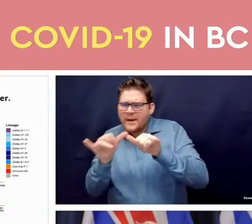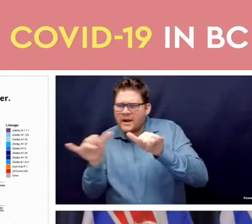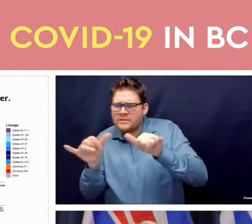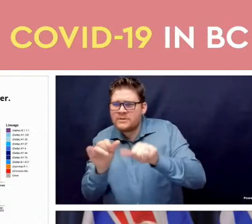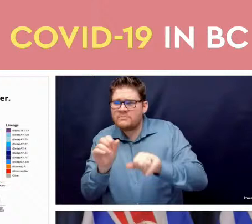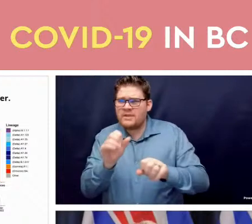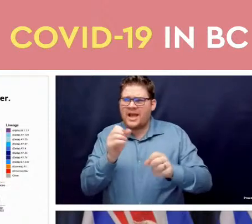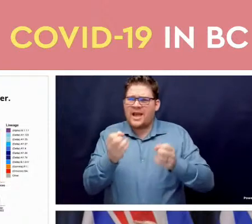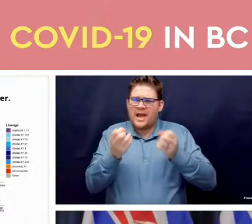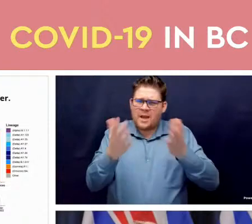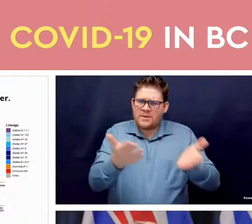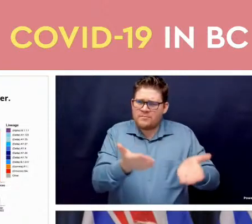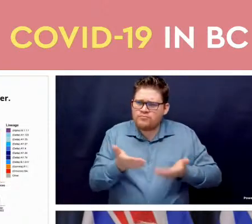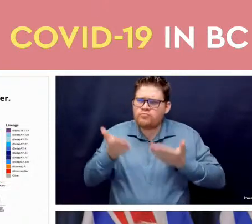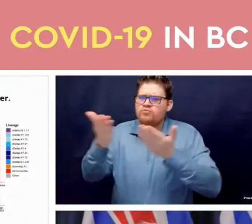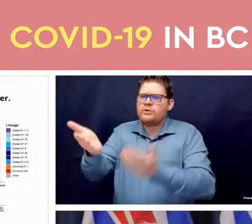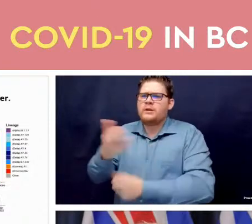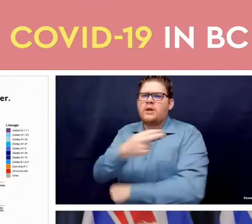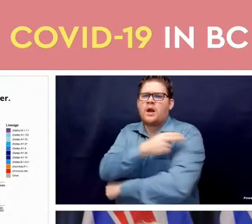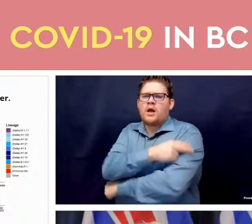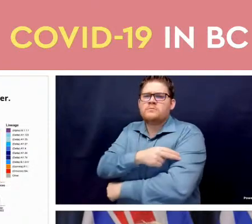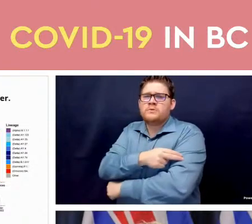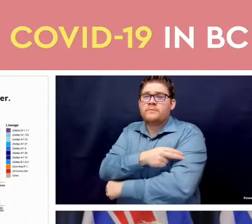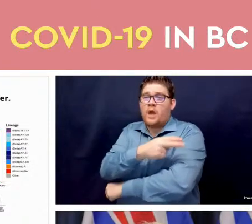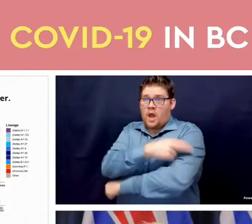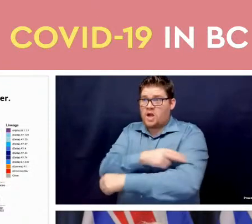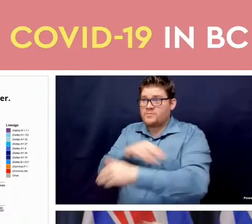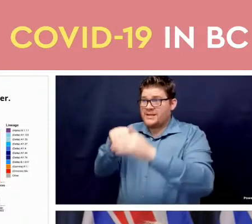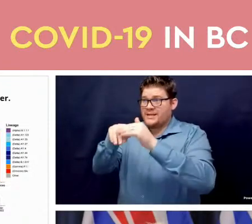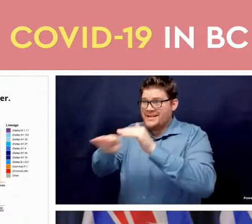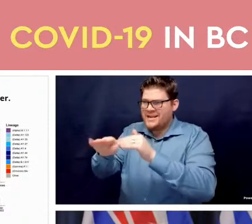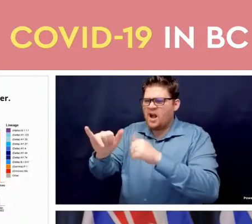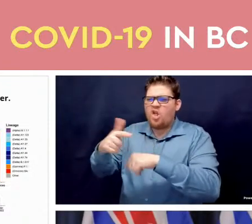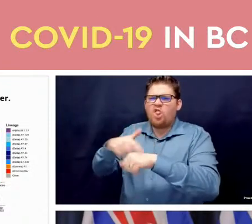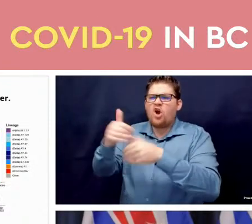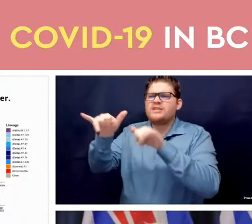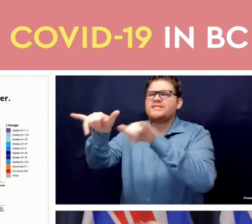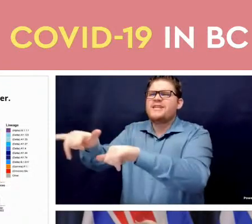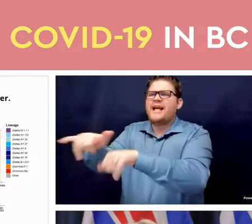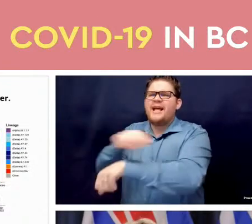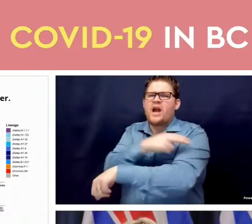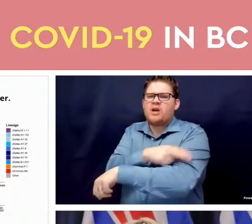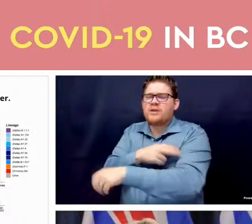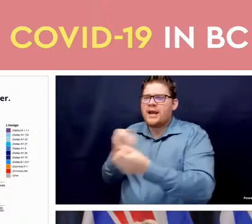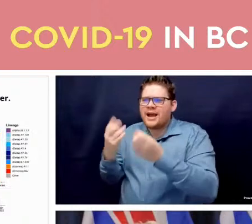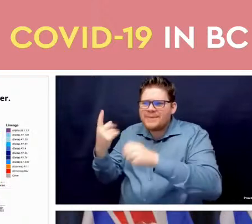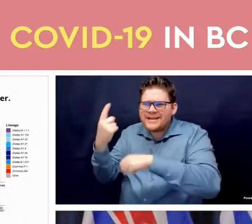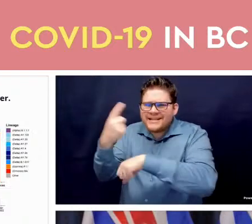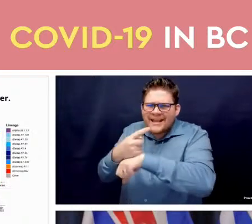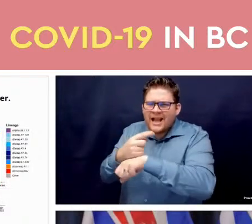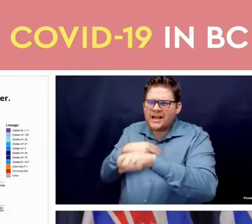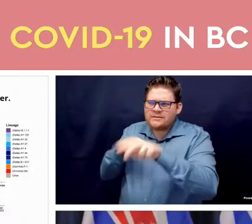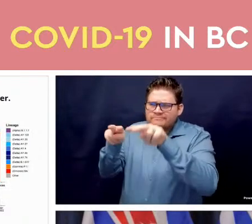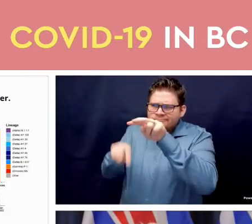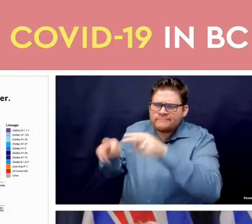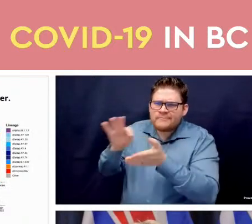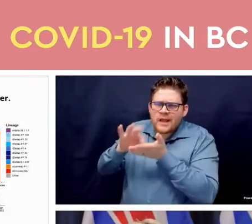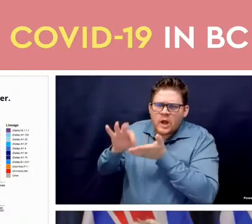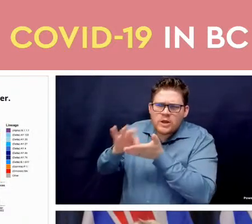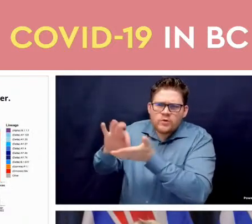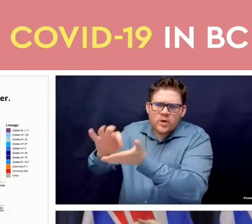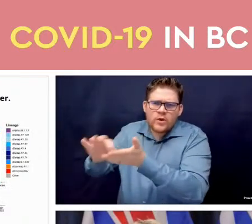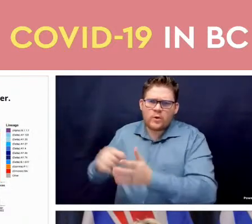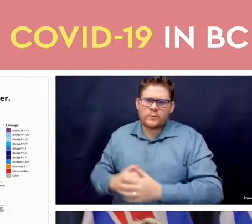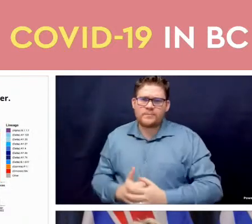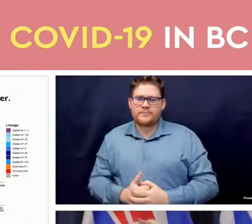workers. And even with illness that doesn't make me go to a hospital myself, healthcare workers having to